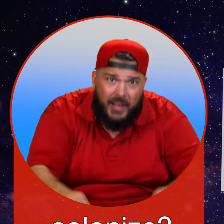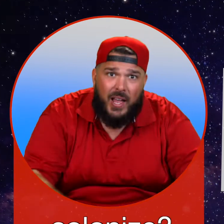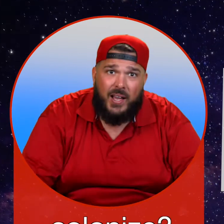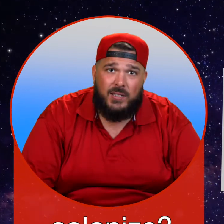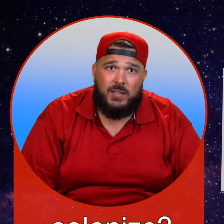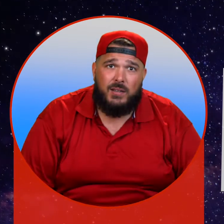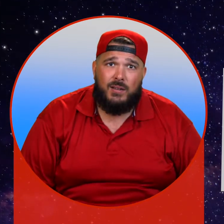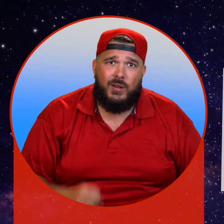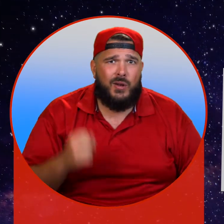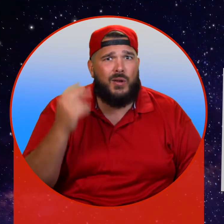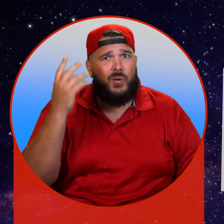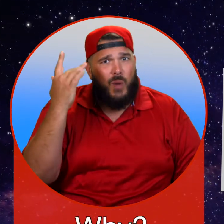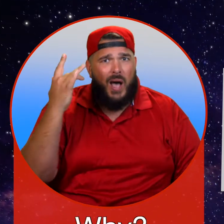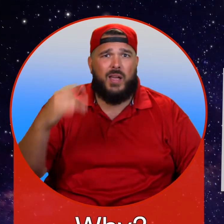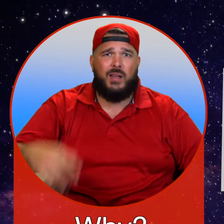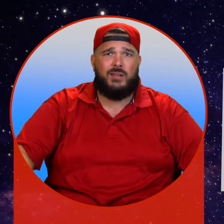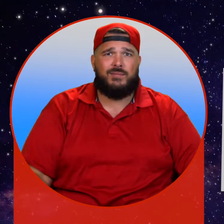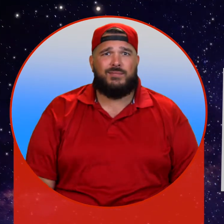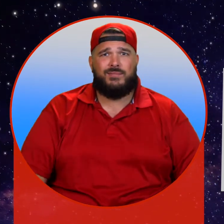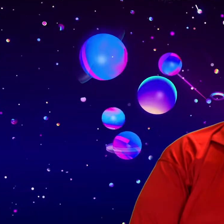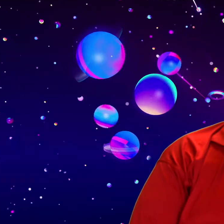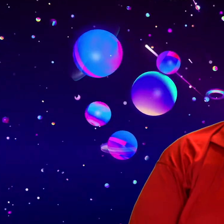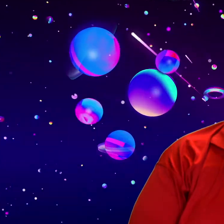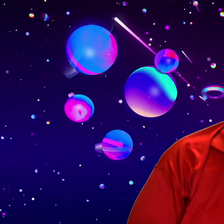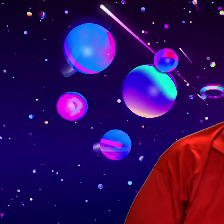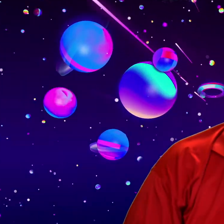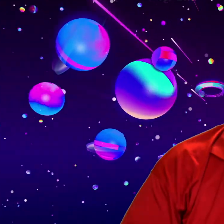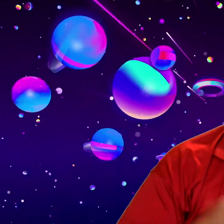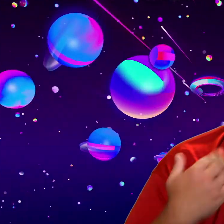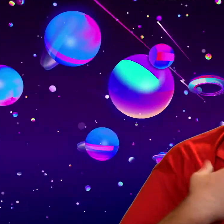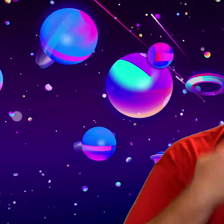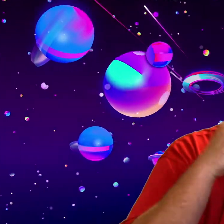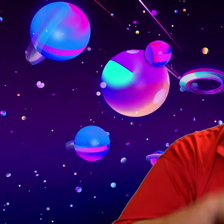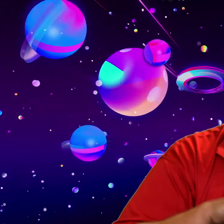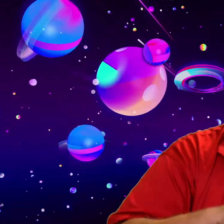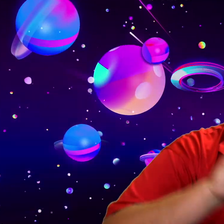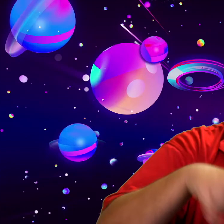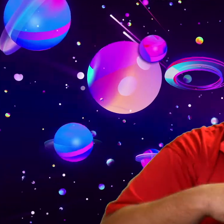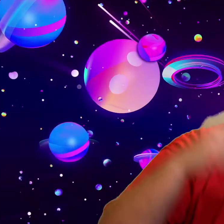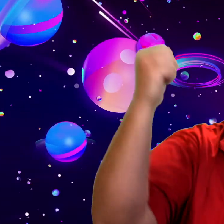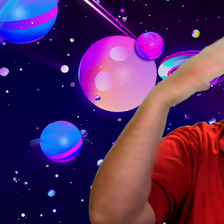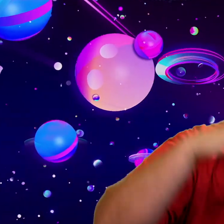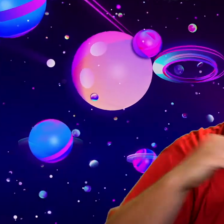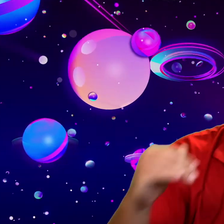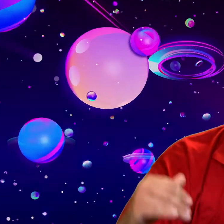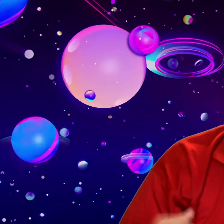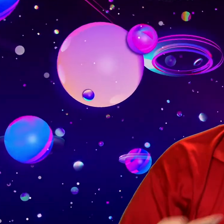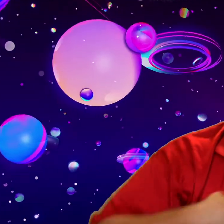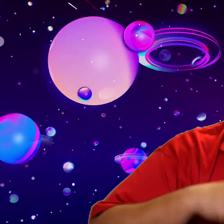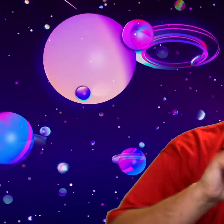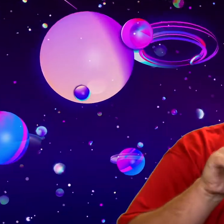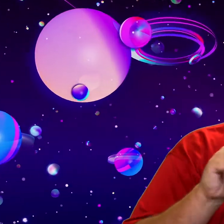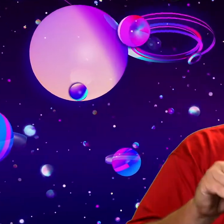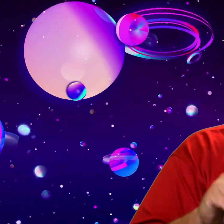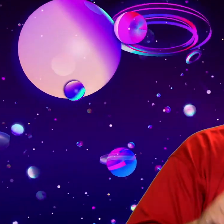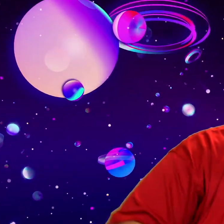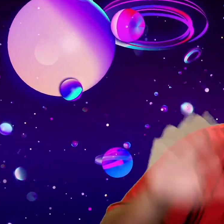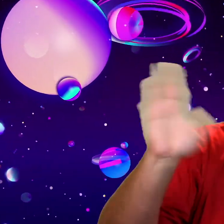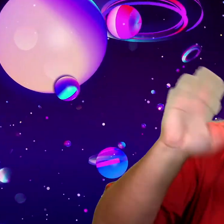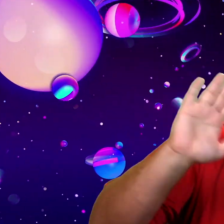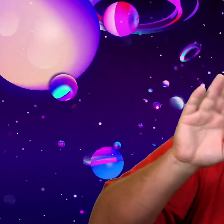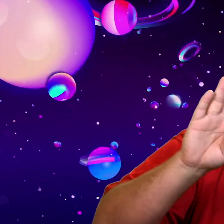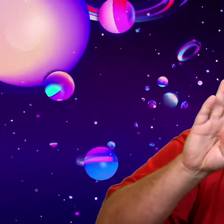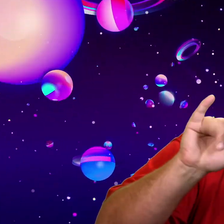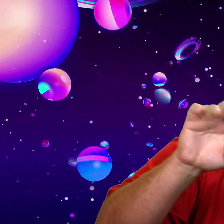colonize? Why? I hope you have fun learning about the solar system. I'm Mr. D.